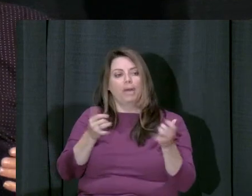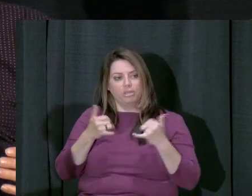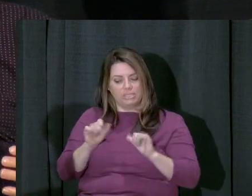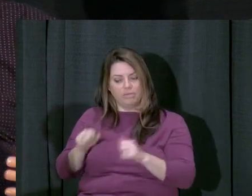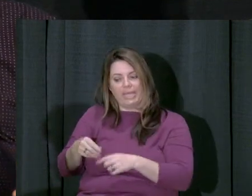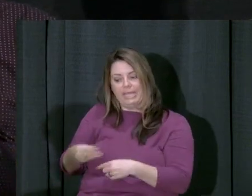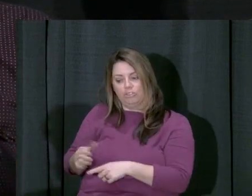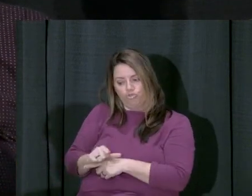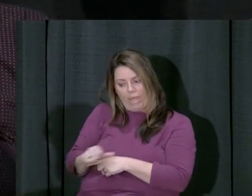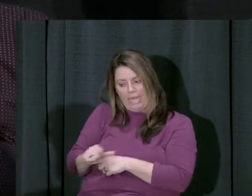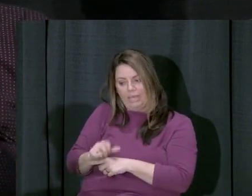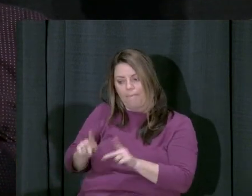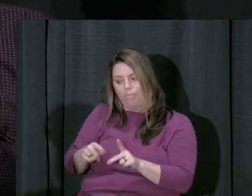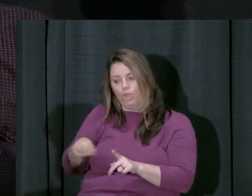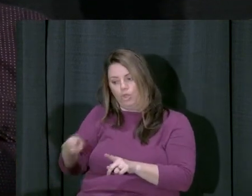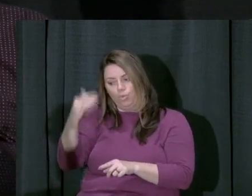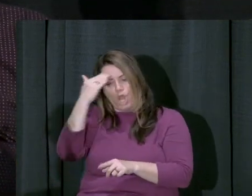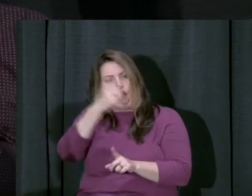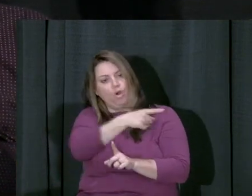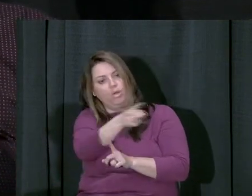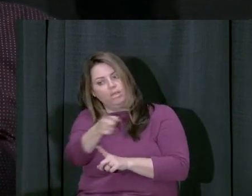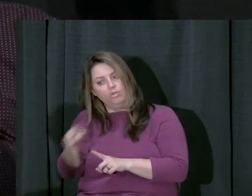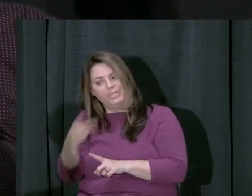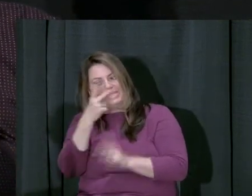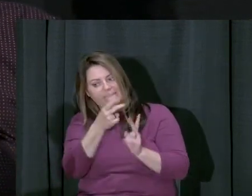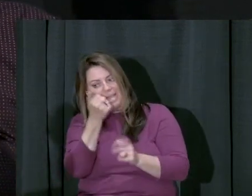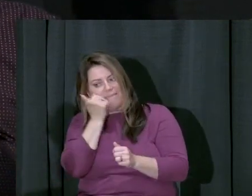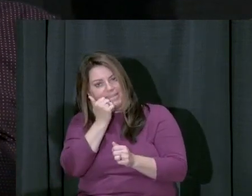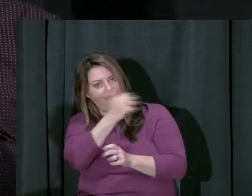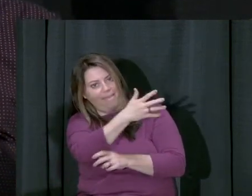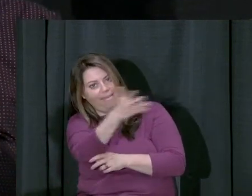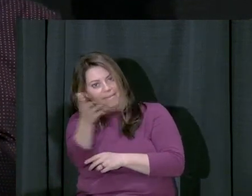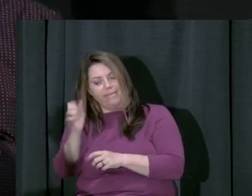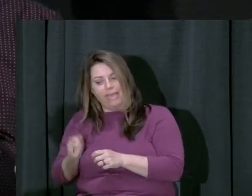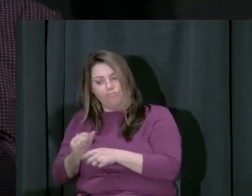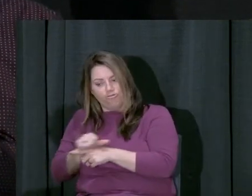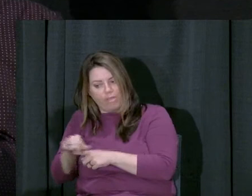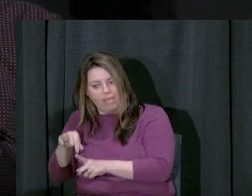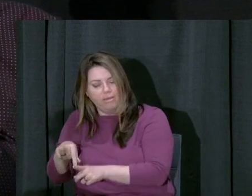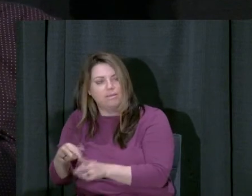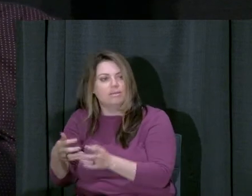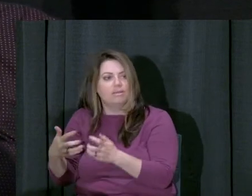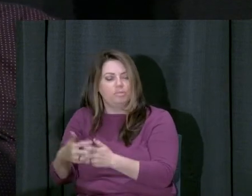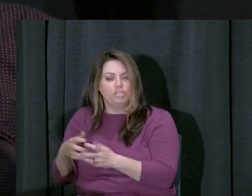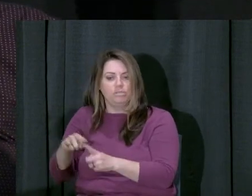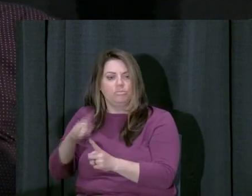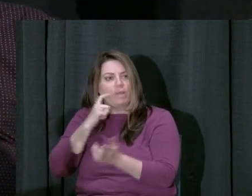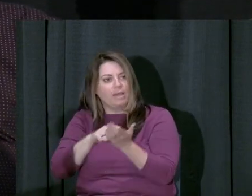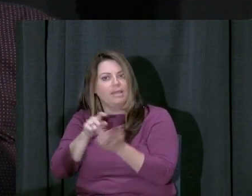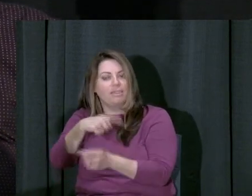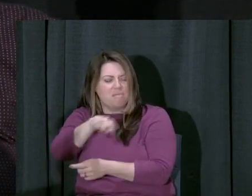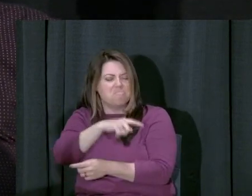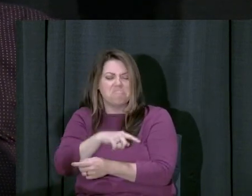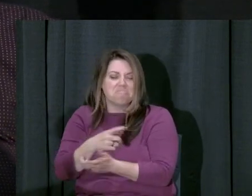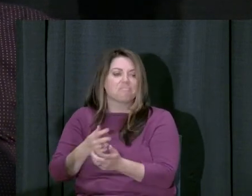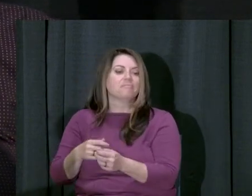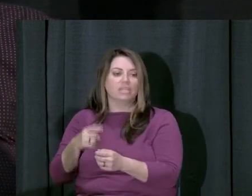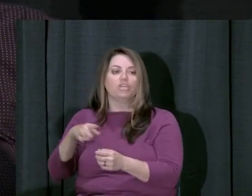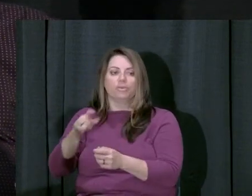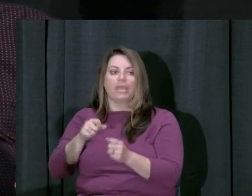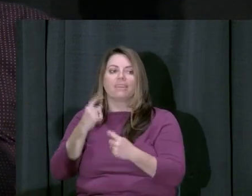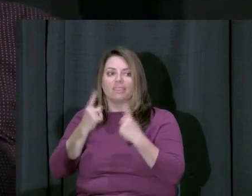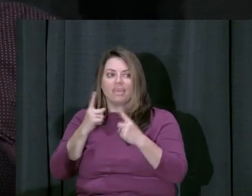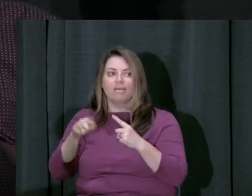it on the people that you know and care about, that you see every day, and just think about the consent